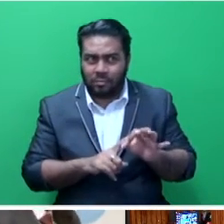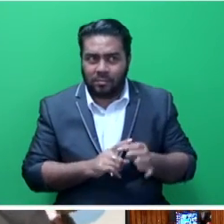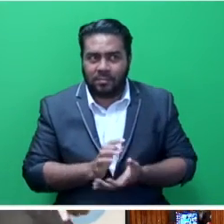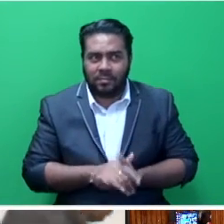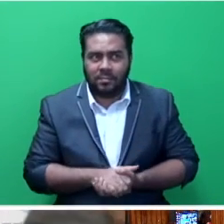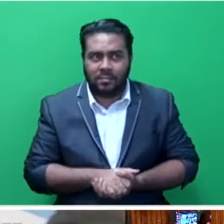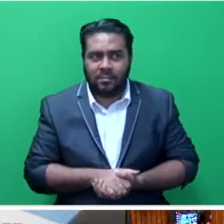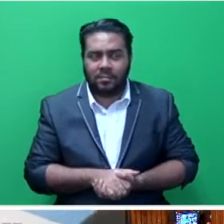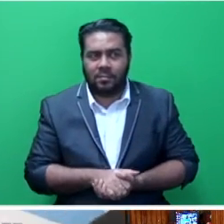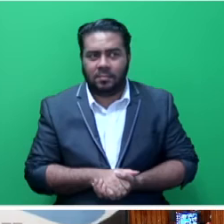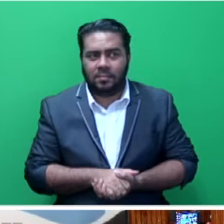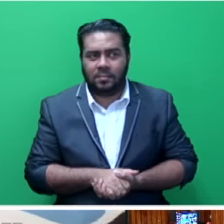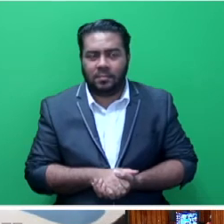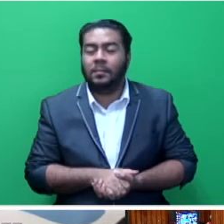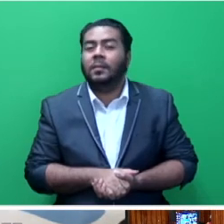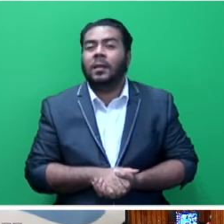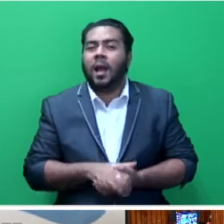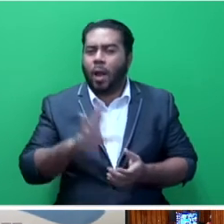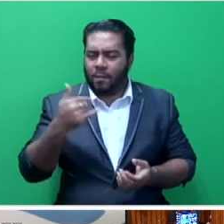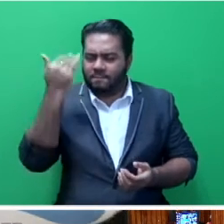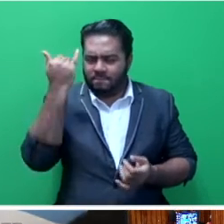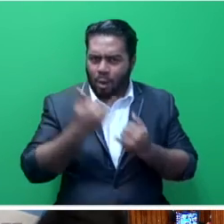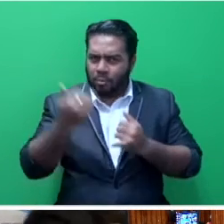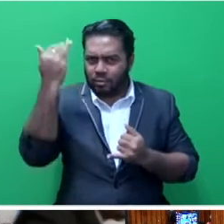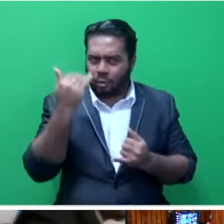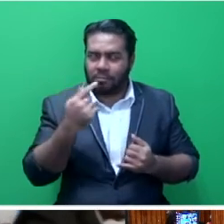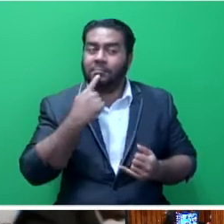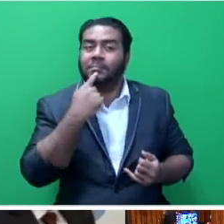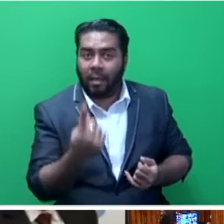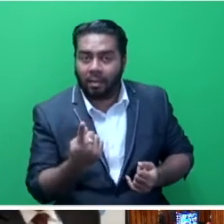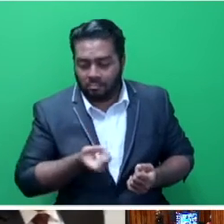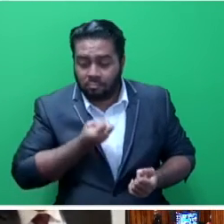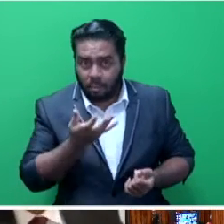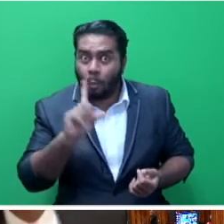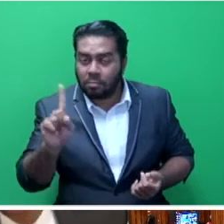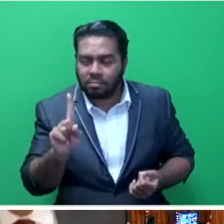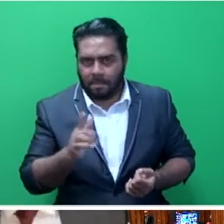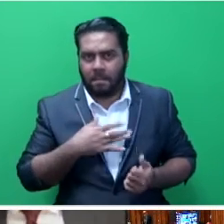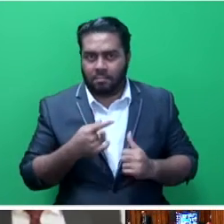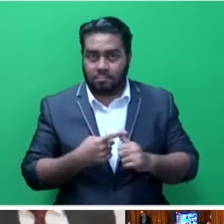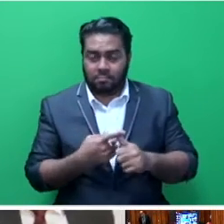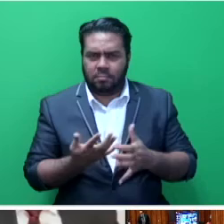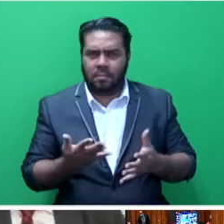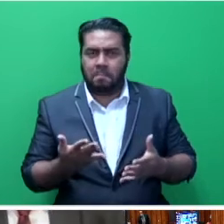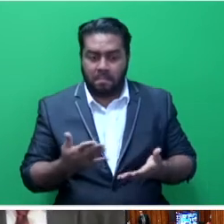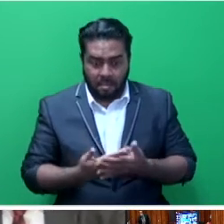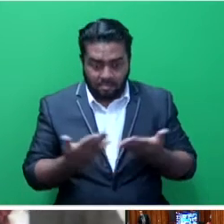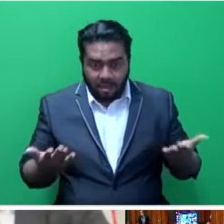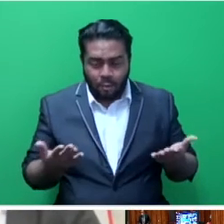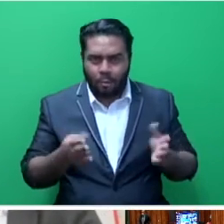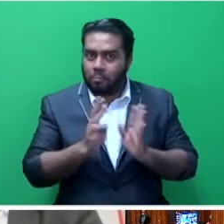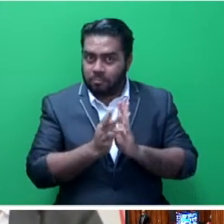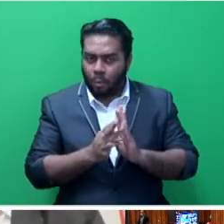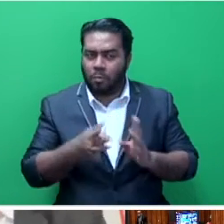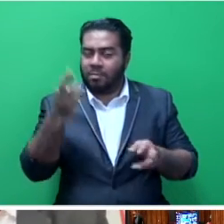left field. I'll be very brief in saying that at the moment, with the risk assessments and